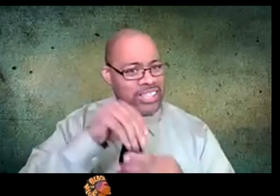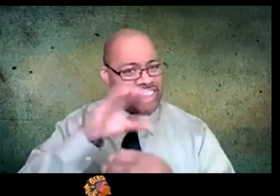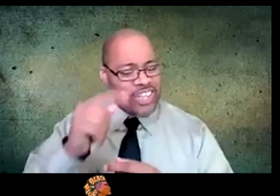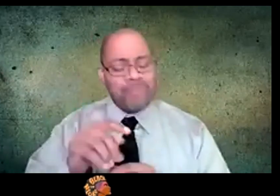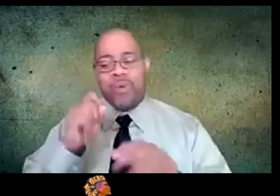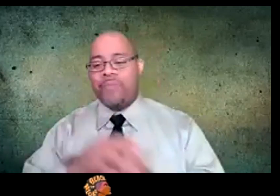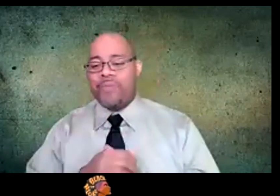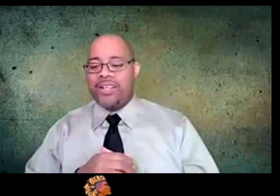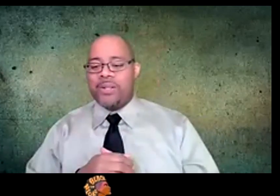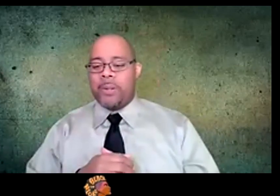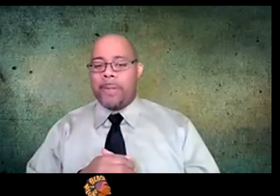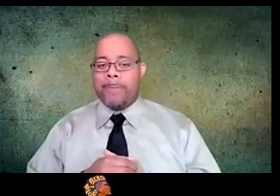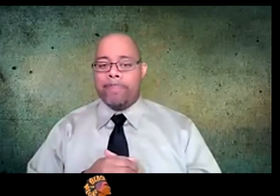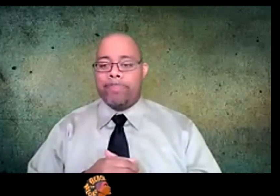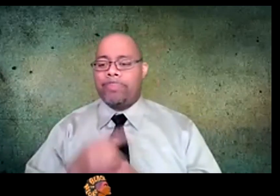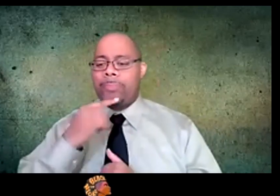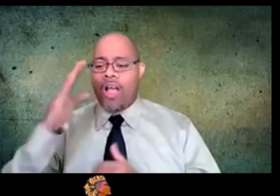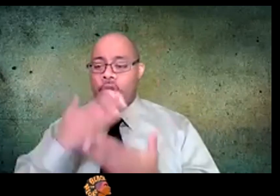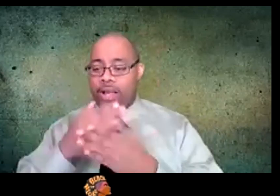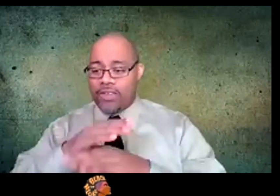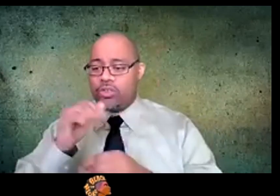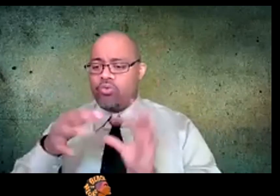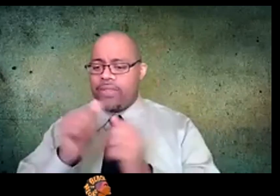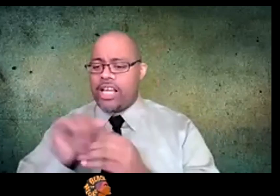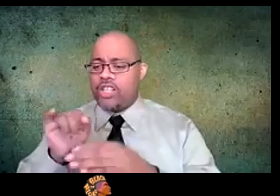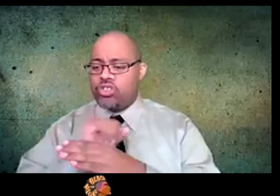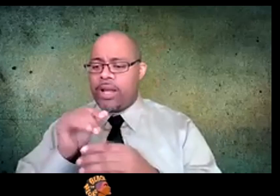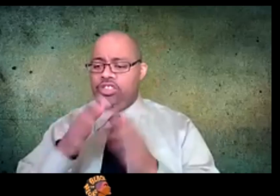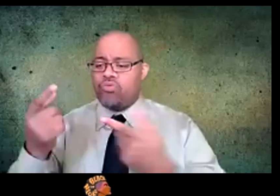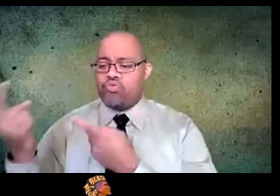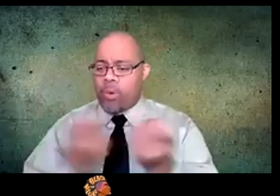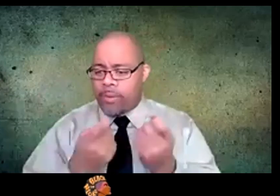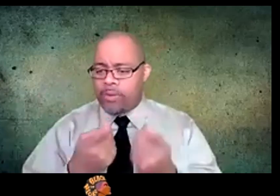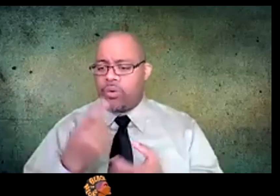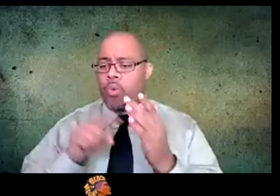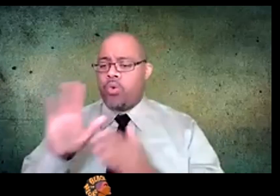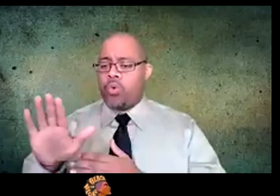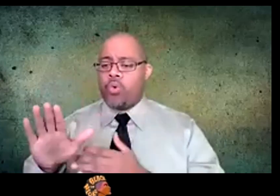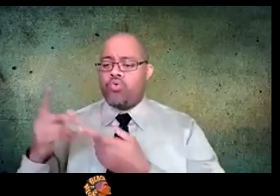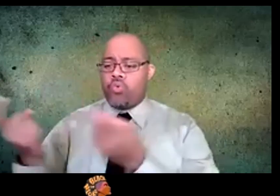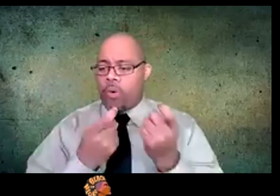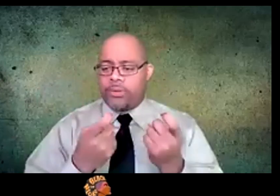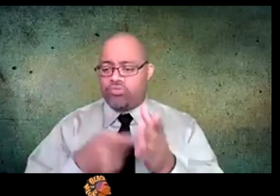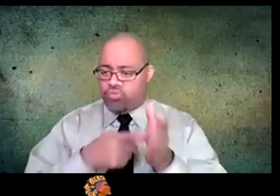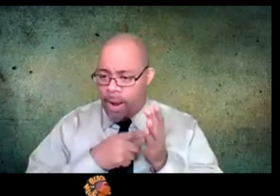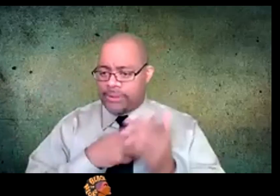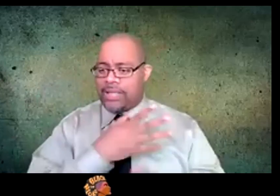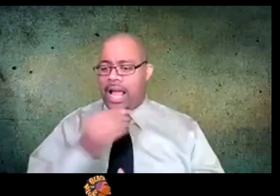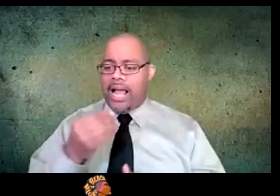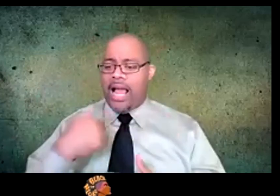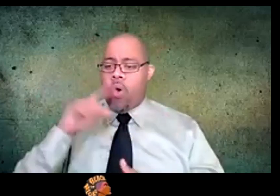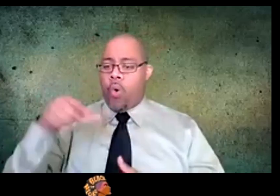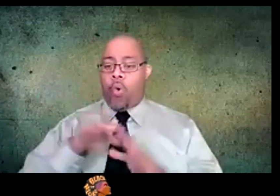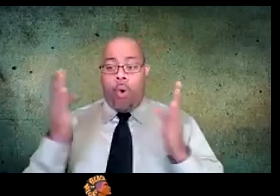I'll read it out to you. So it says, hi, good evening. So regarding the internship and general recruitment, what are your requirements, and is it